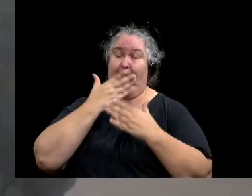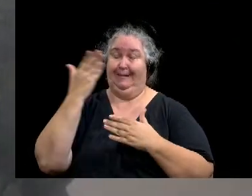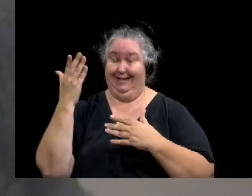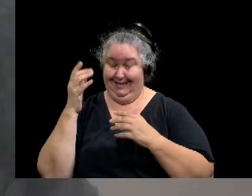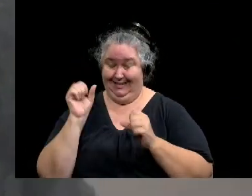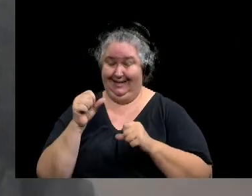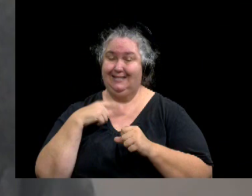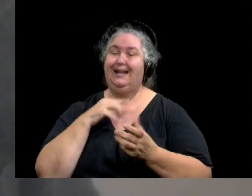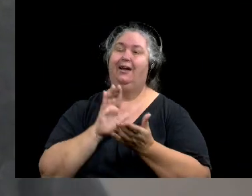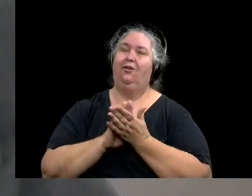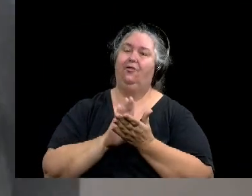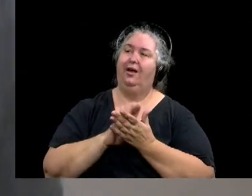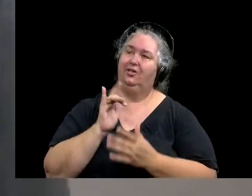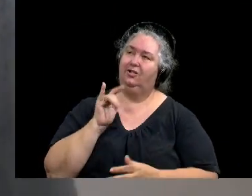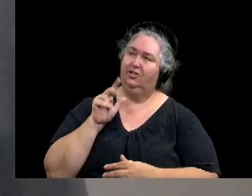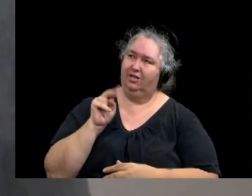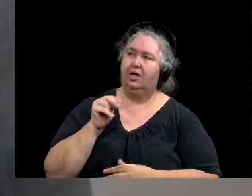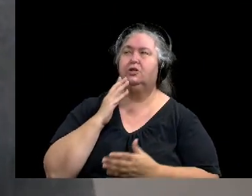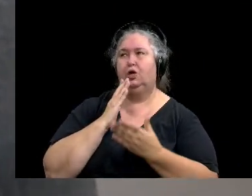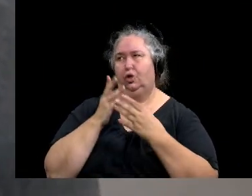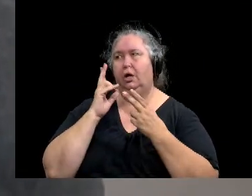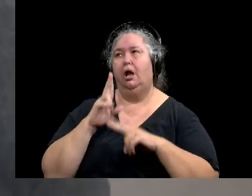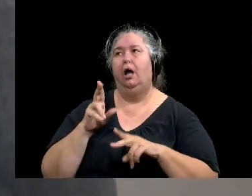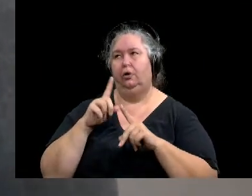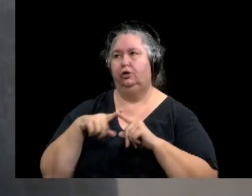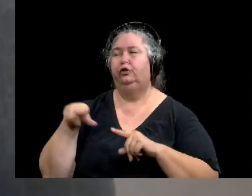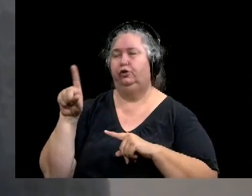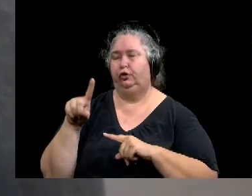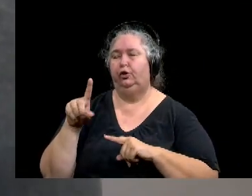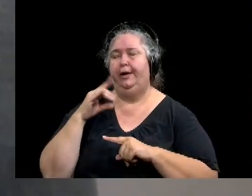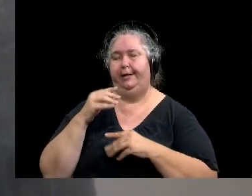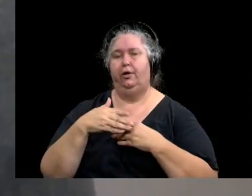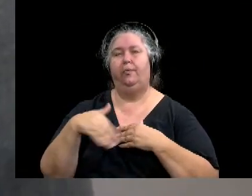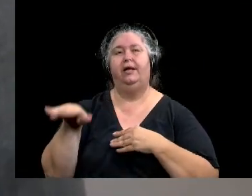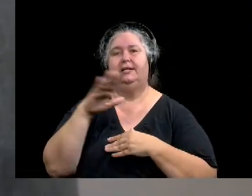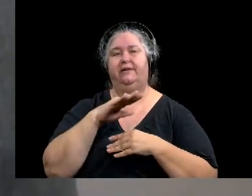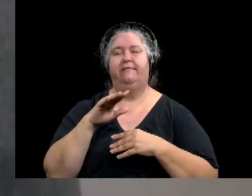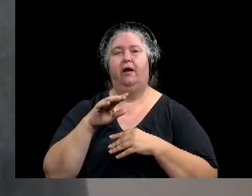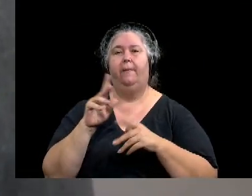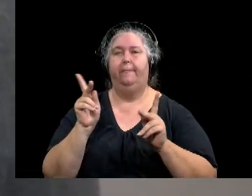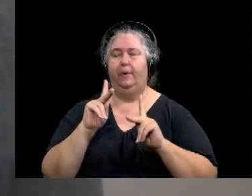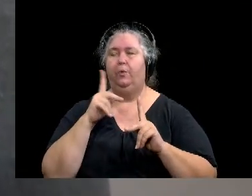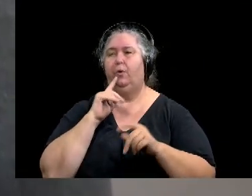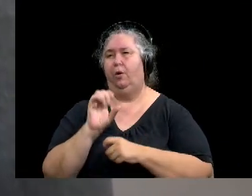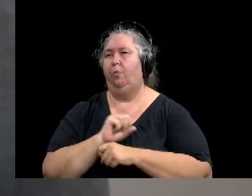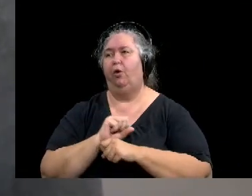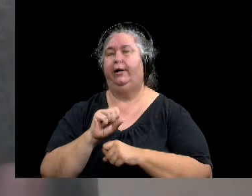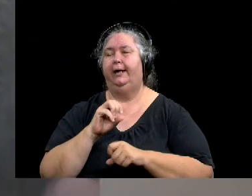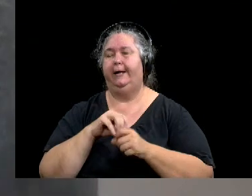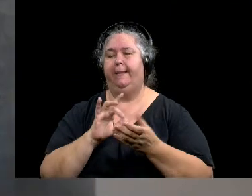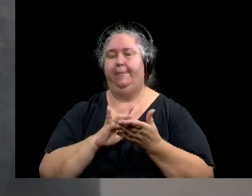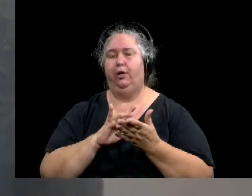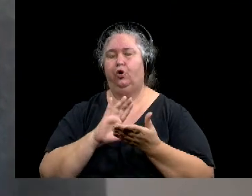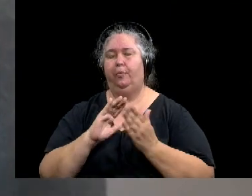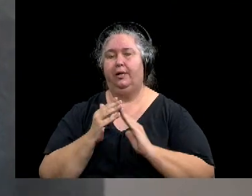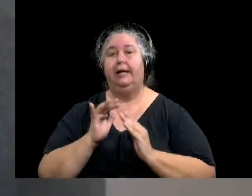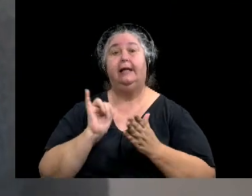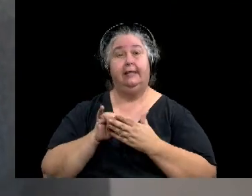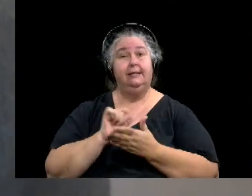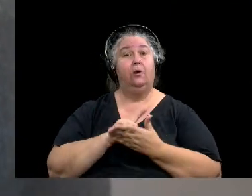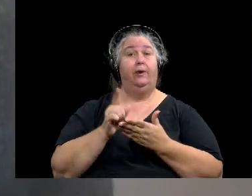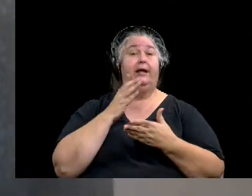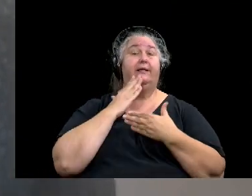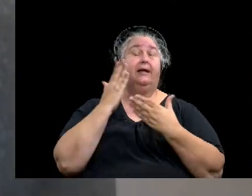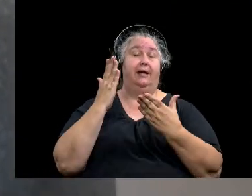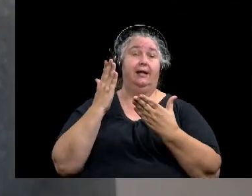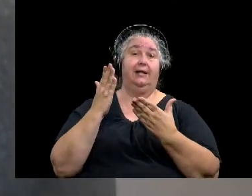Jackson on that well-deserved honor, and to the rest of our frontline workers in our medical community. This is the week of Thanksgiving, a time that